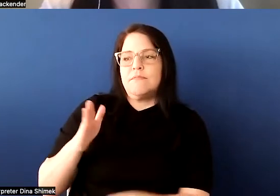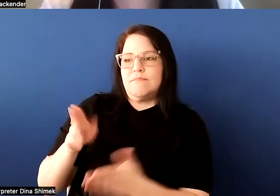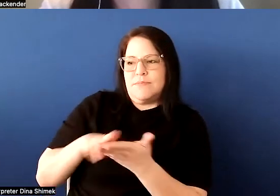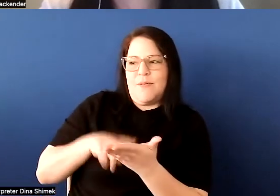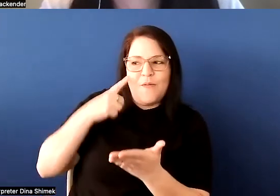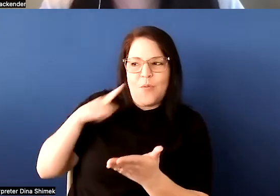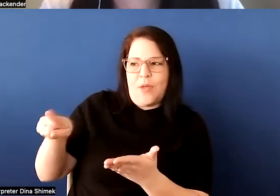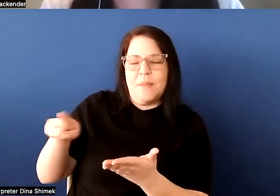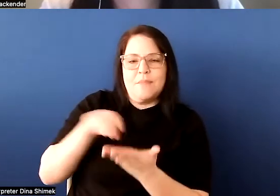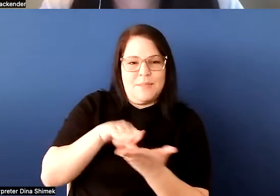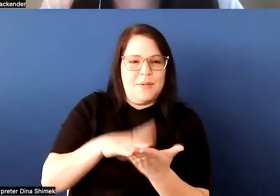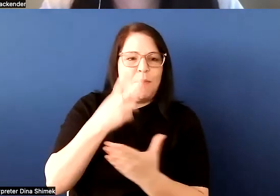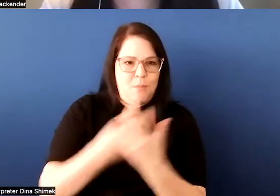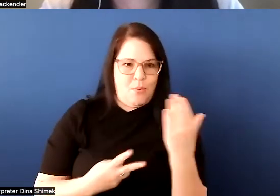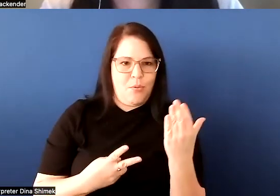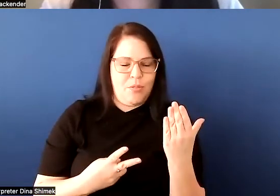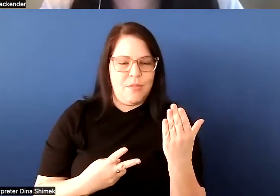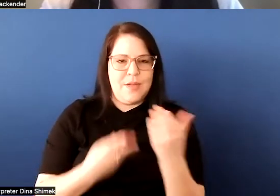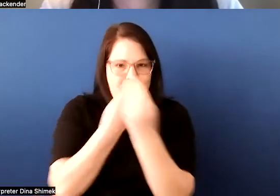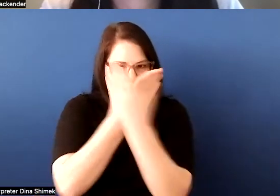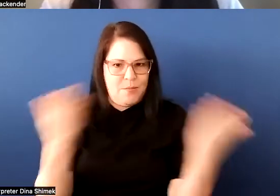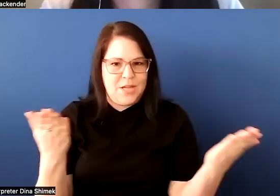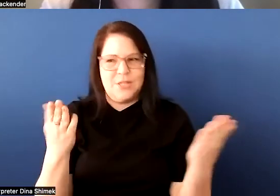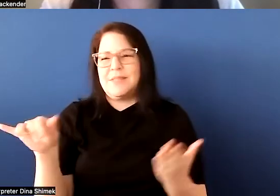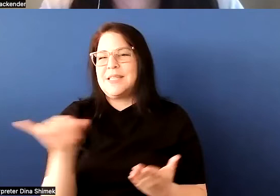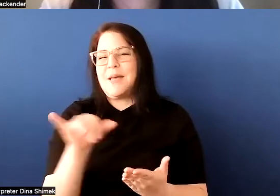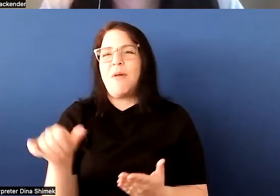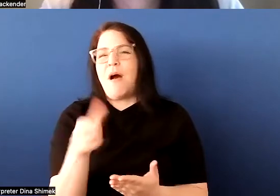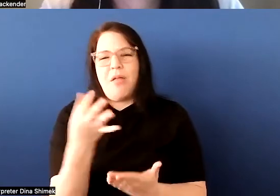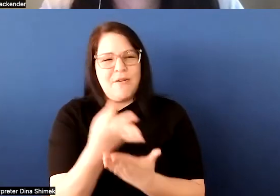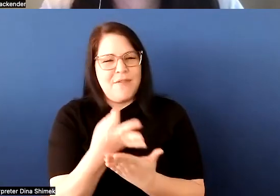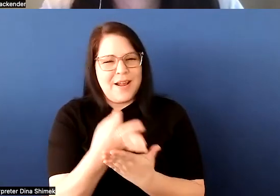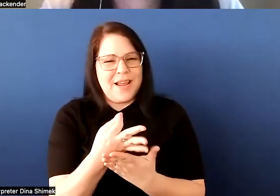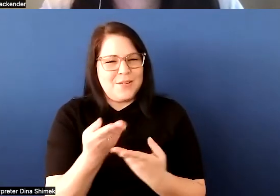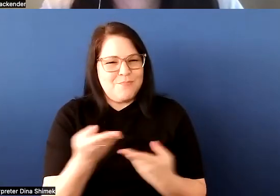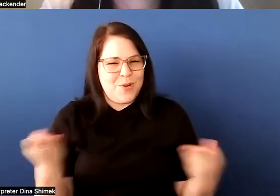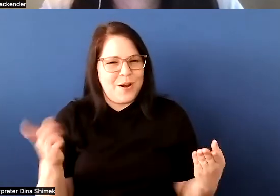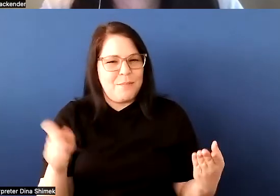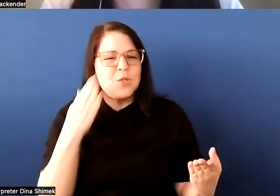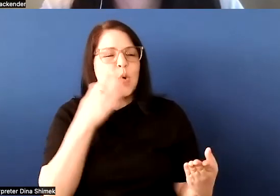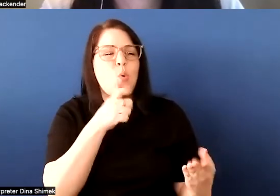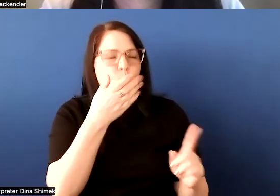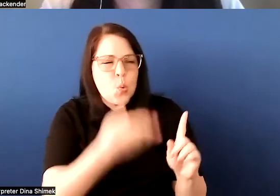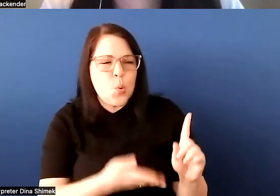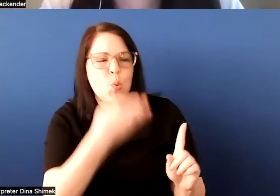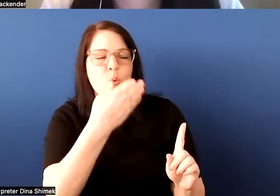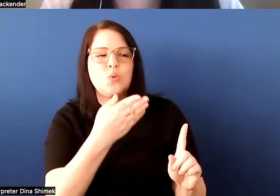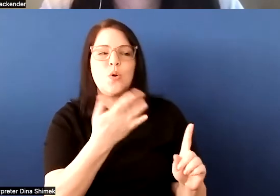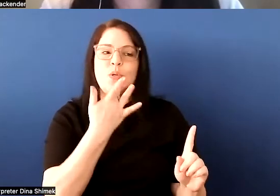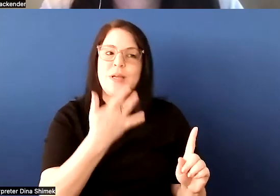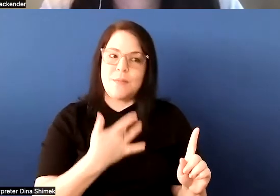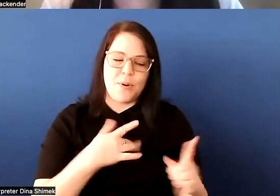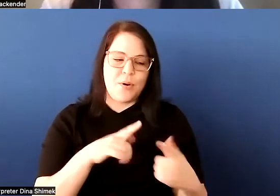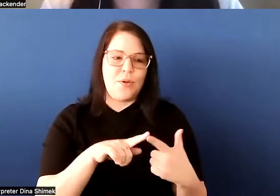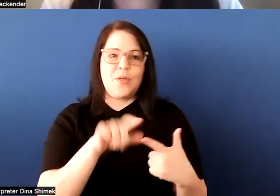information as well. So if you think of just about any other financial product, we're going to need to identify who you are. So date of birth, Social